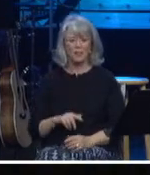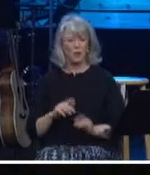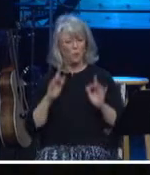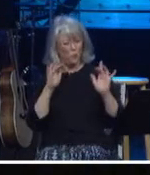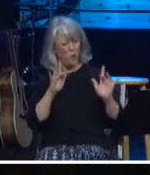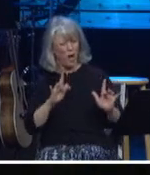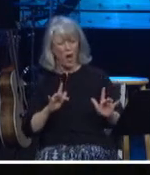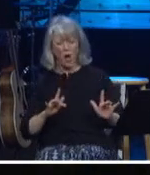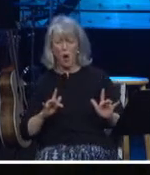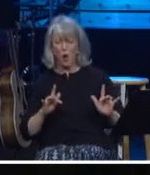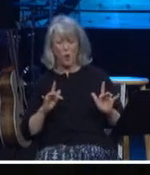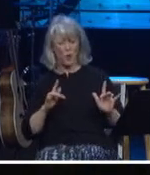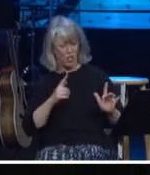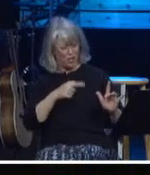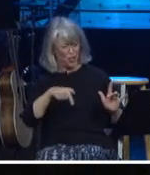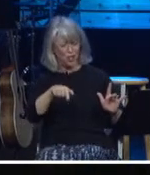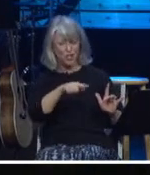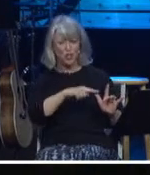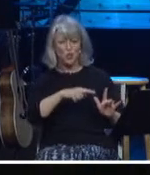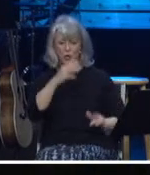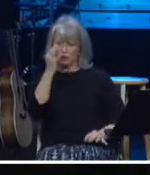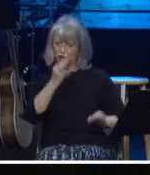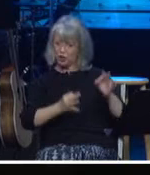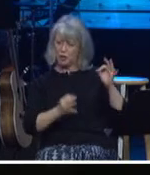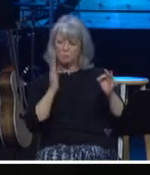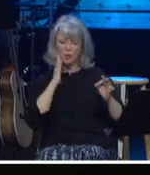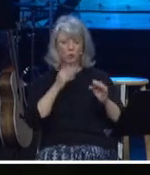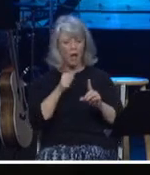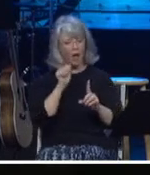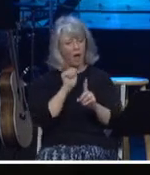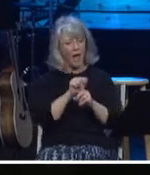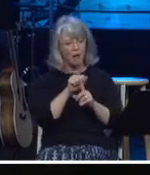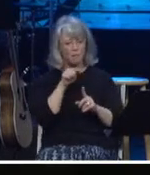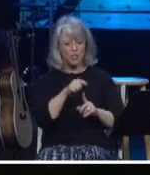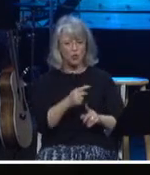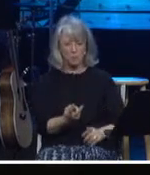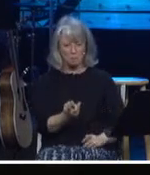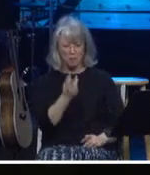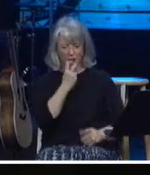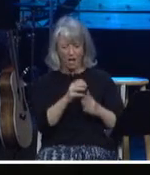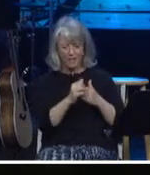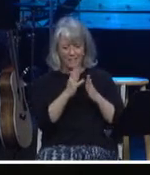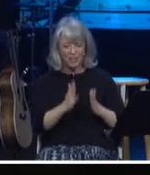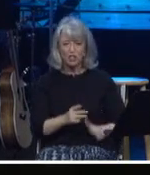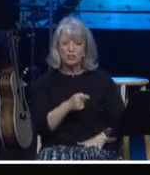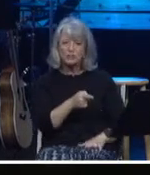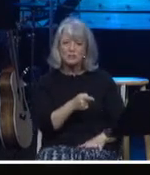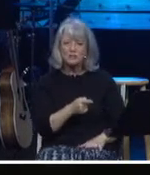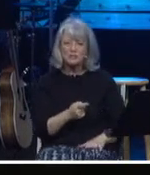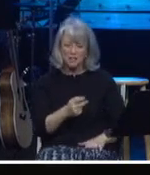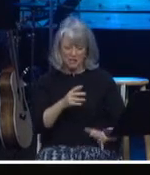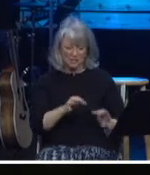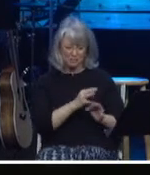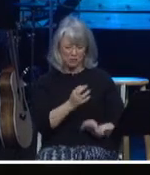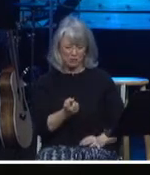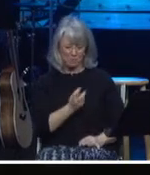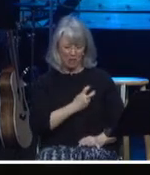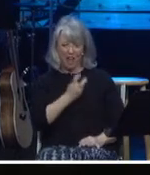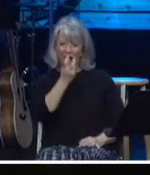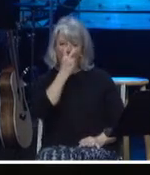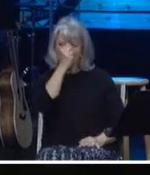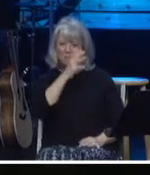judgment. "Woe to you. Judgment upon you, blind guides. Blind